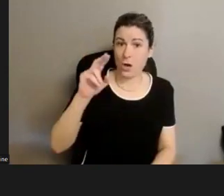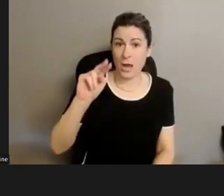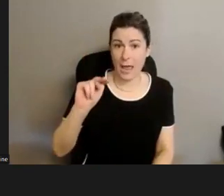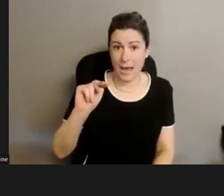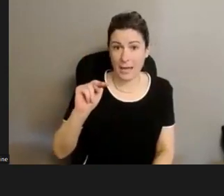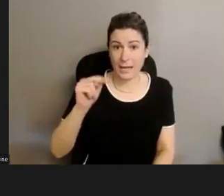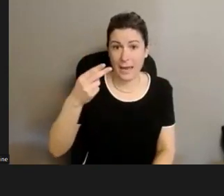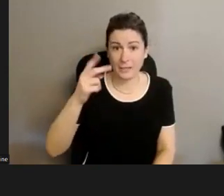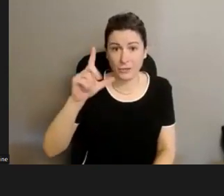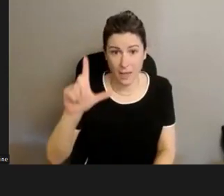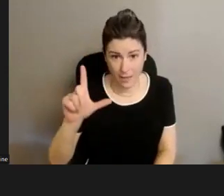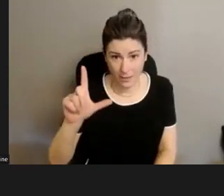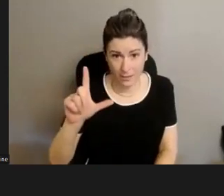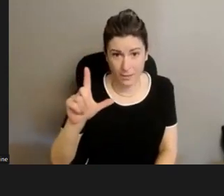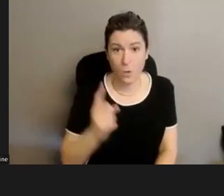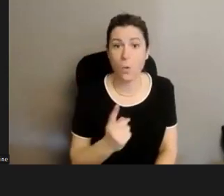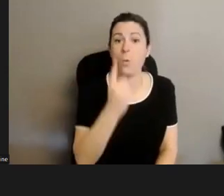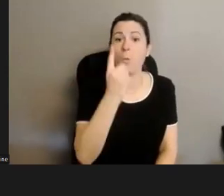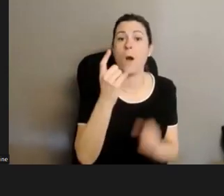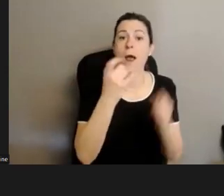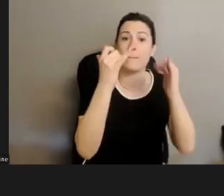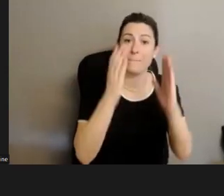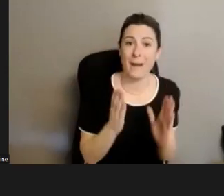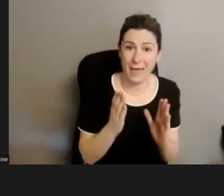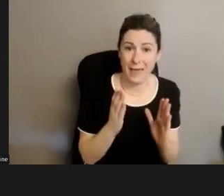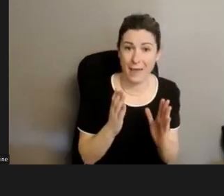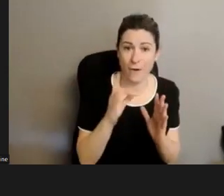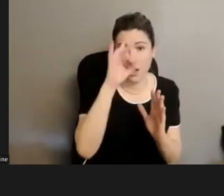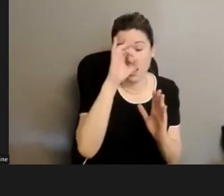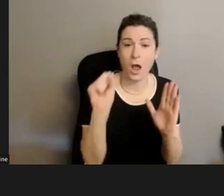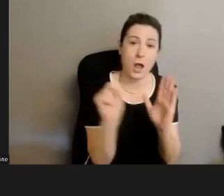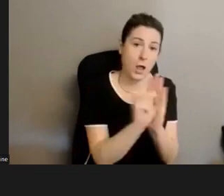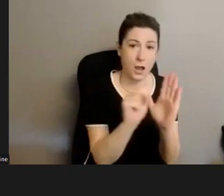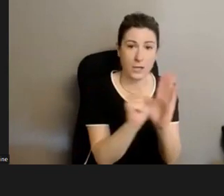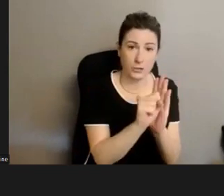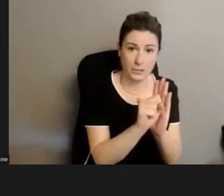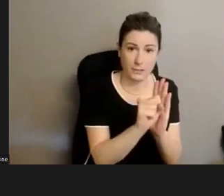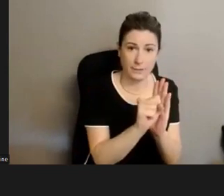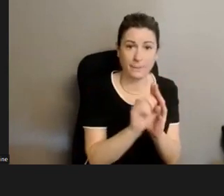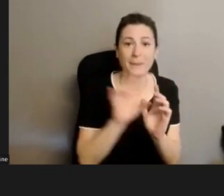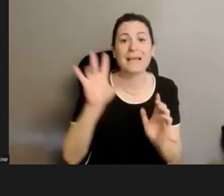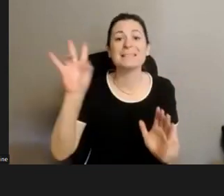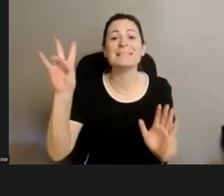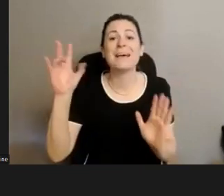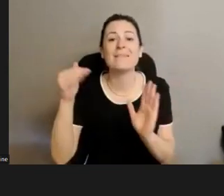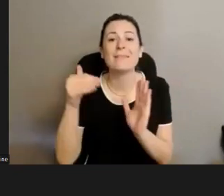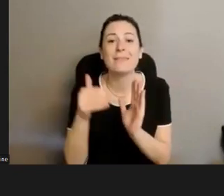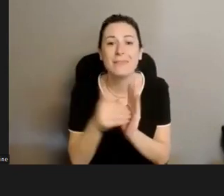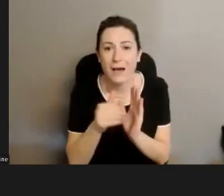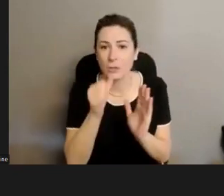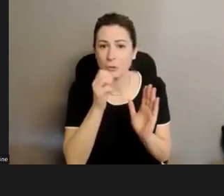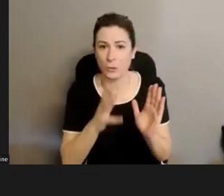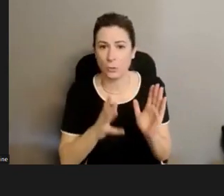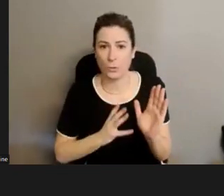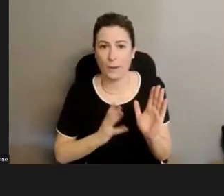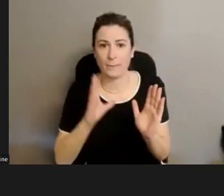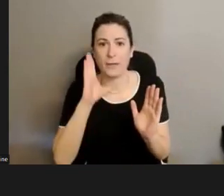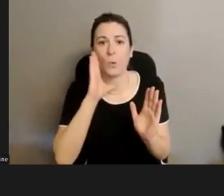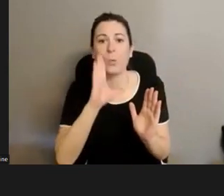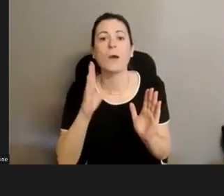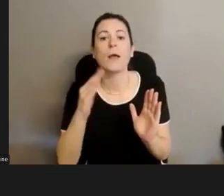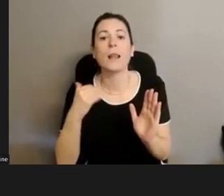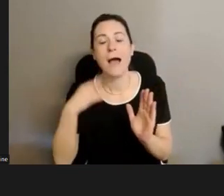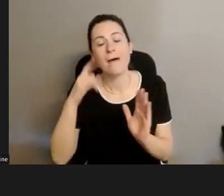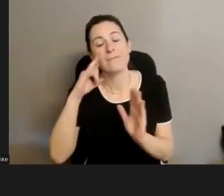7,000 women receive a concussion through violence in the home. And that leads to acquired brain injury and